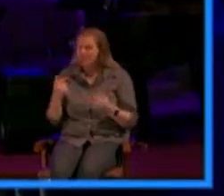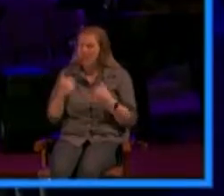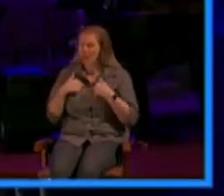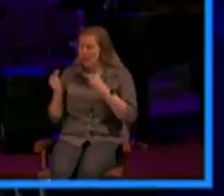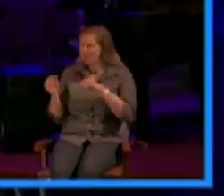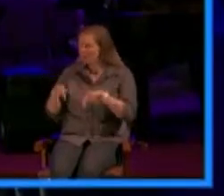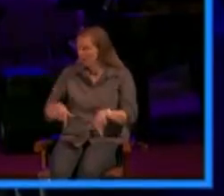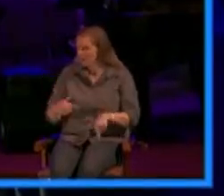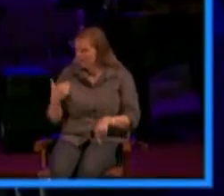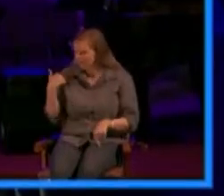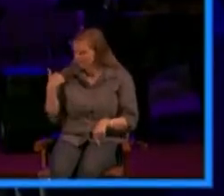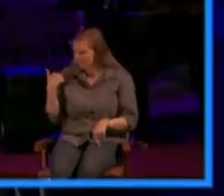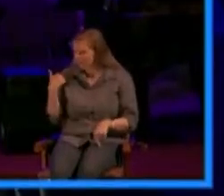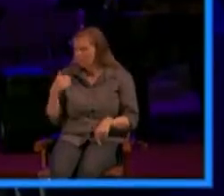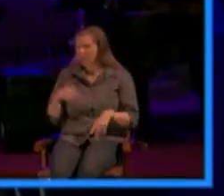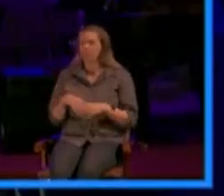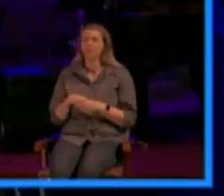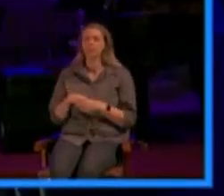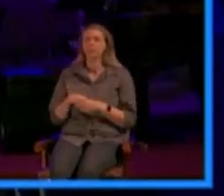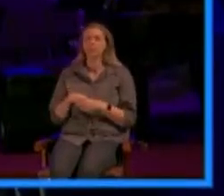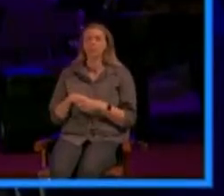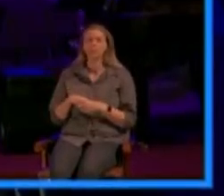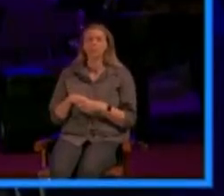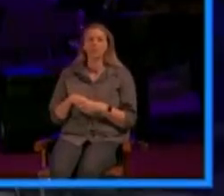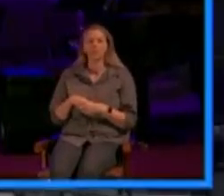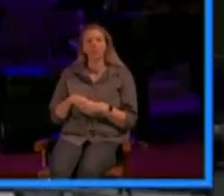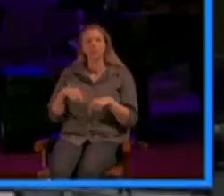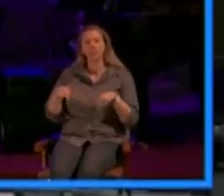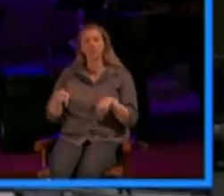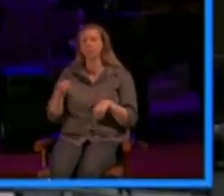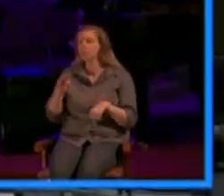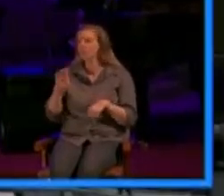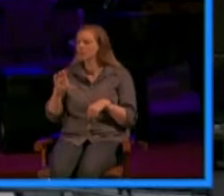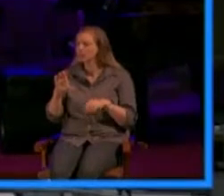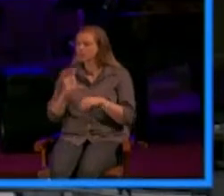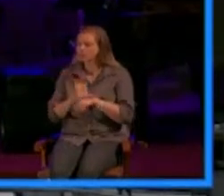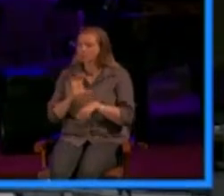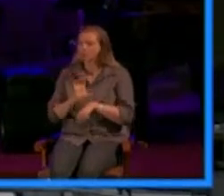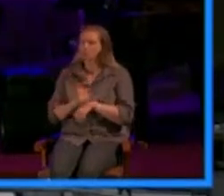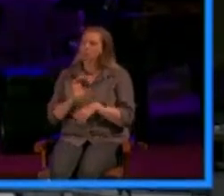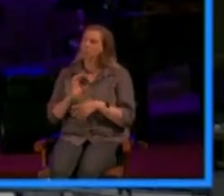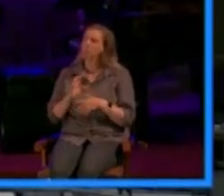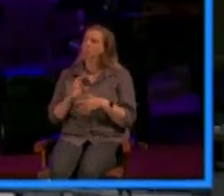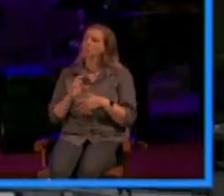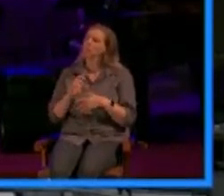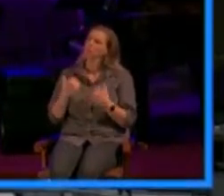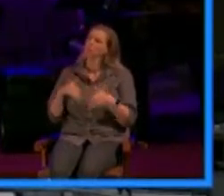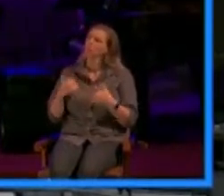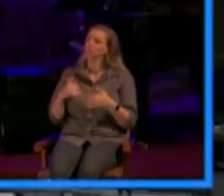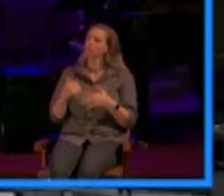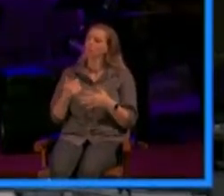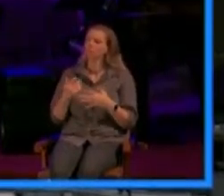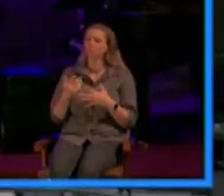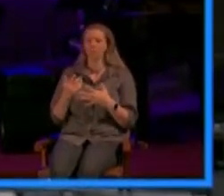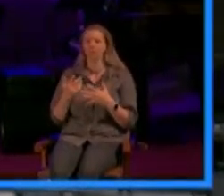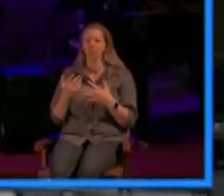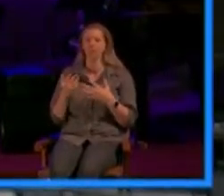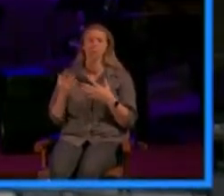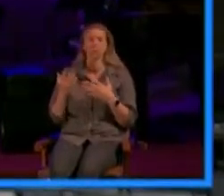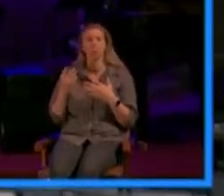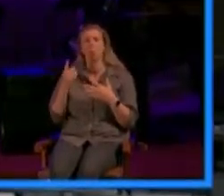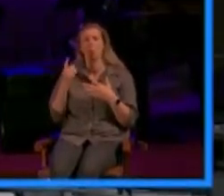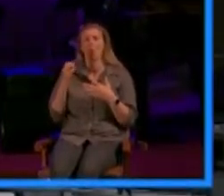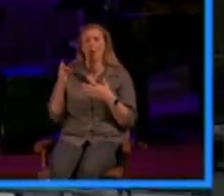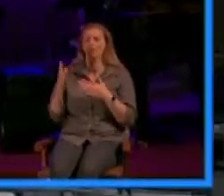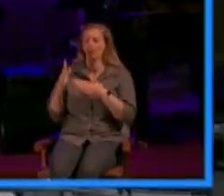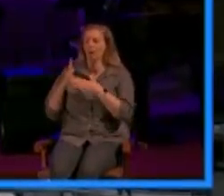time, but Brushy Creek is really one of our premier influencing churches out of